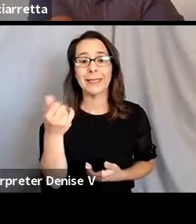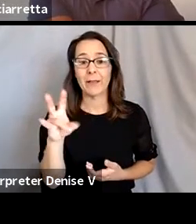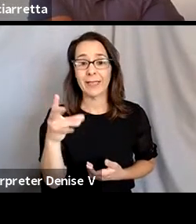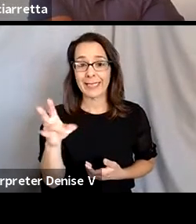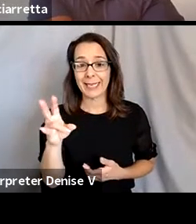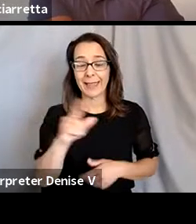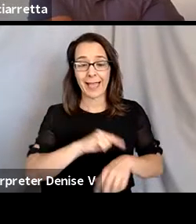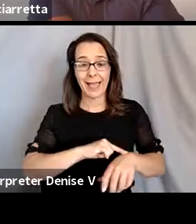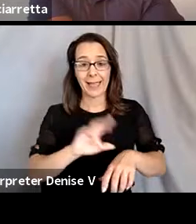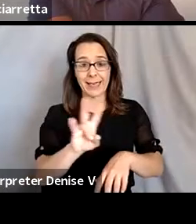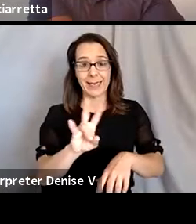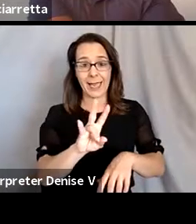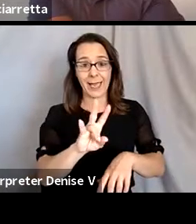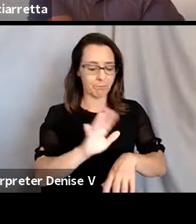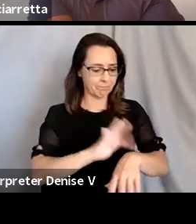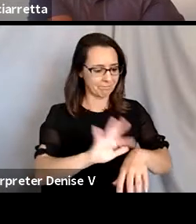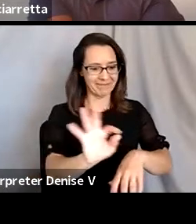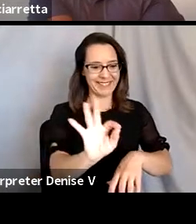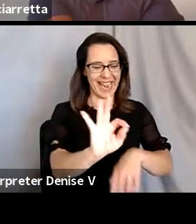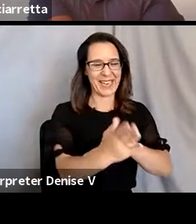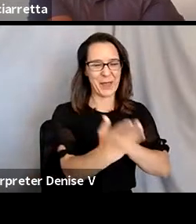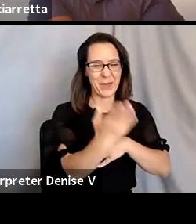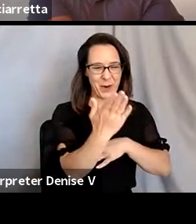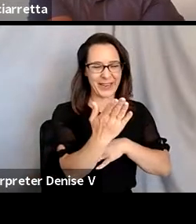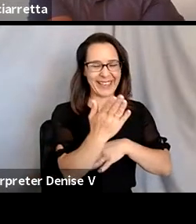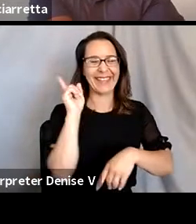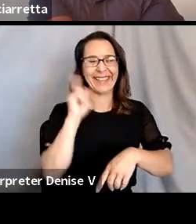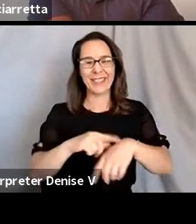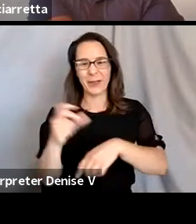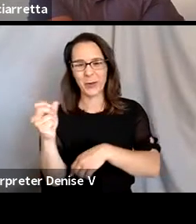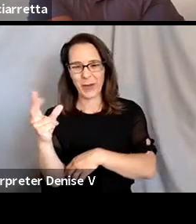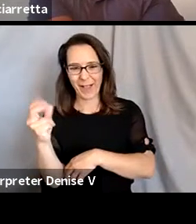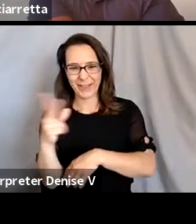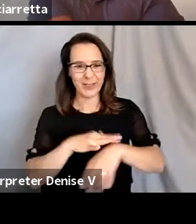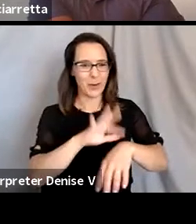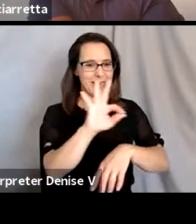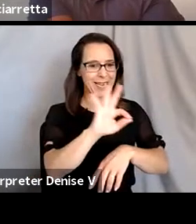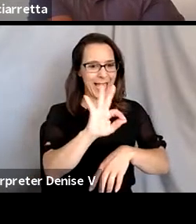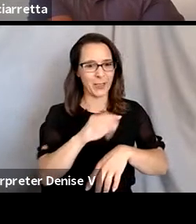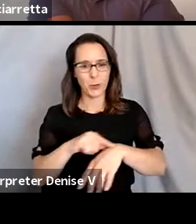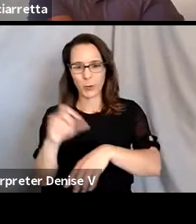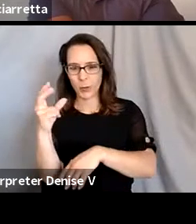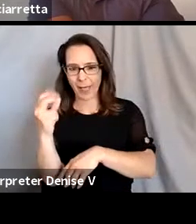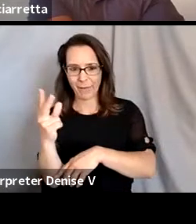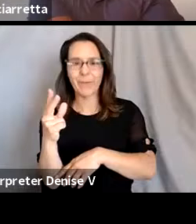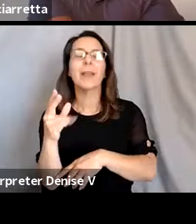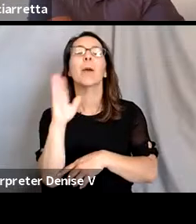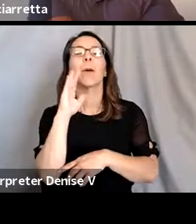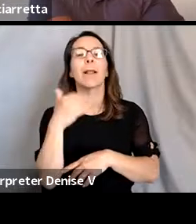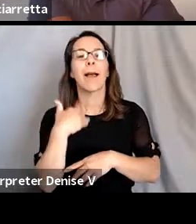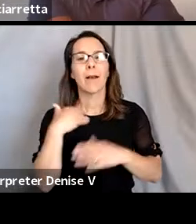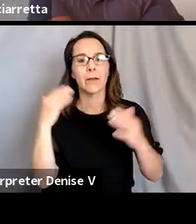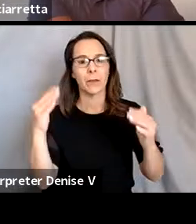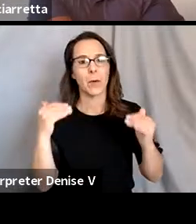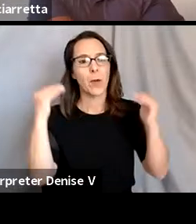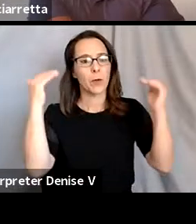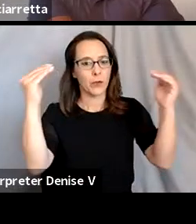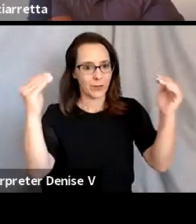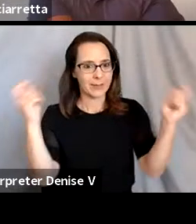a.m. to 12, we'll be having our promotion celebration, which we're really looking forward